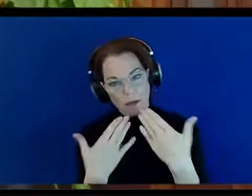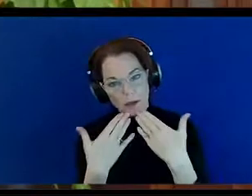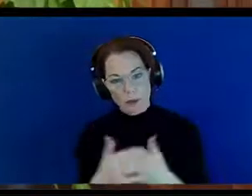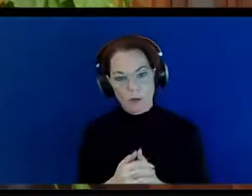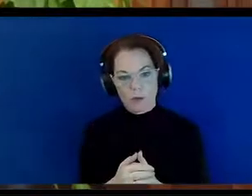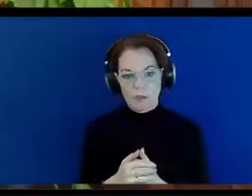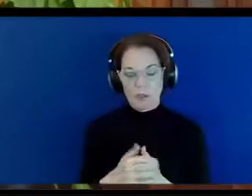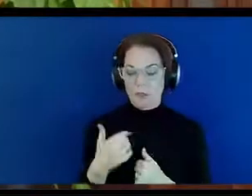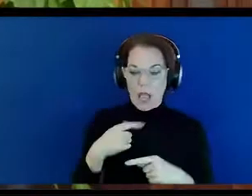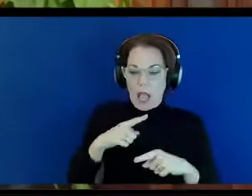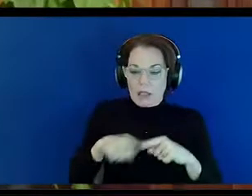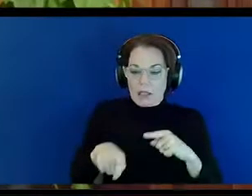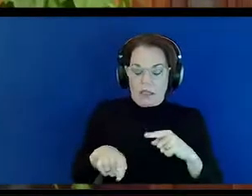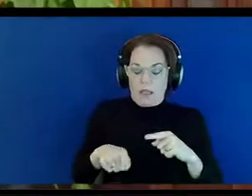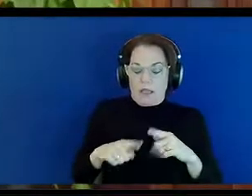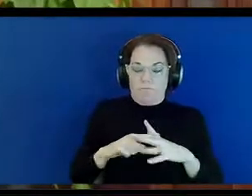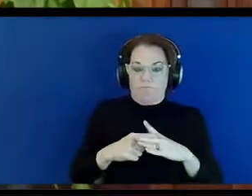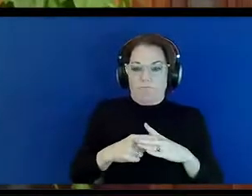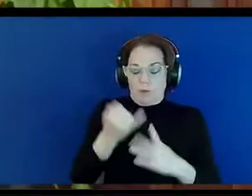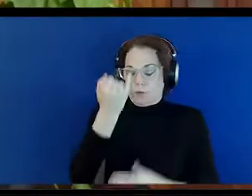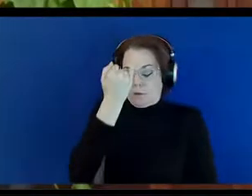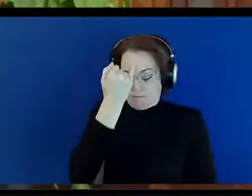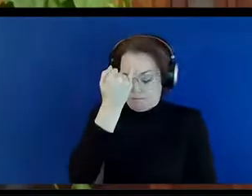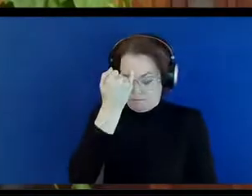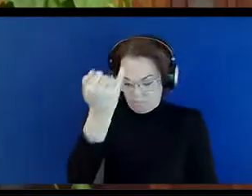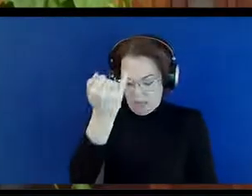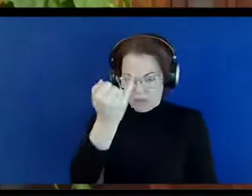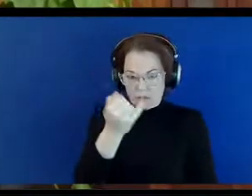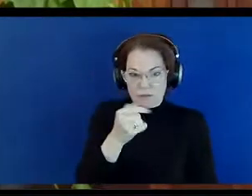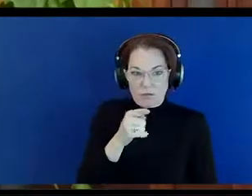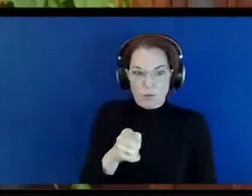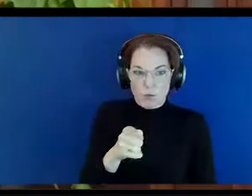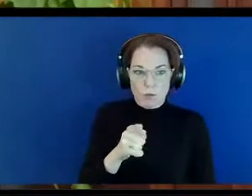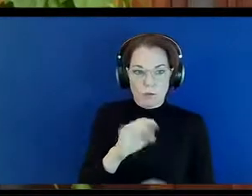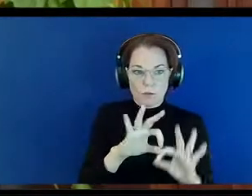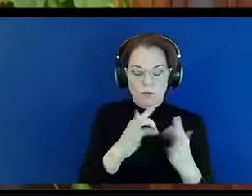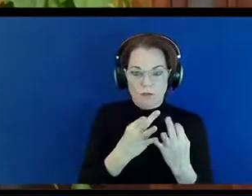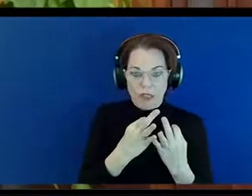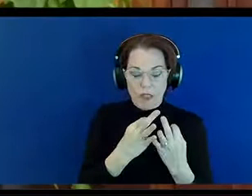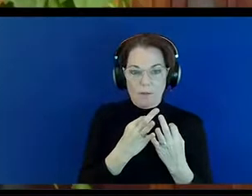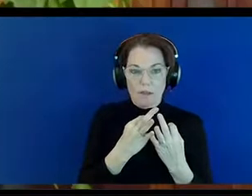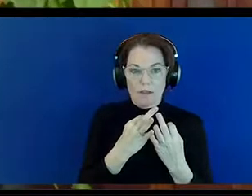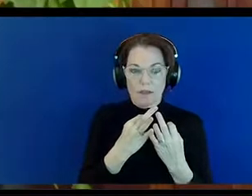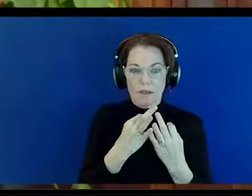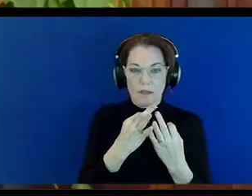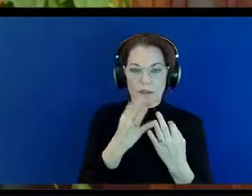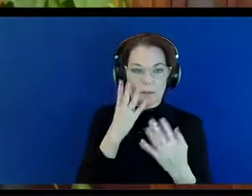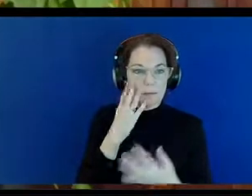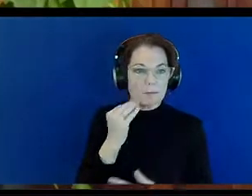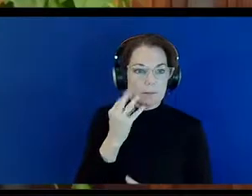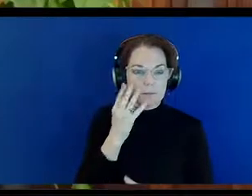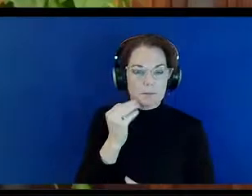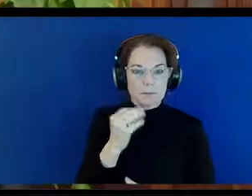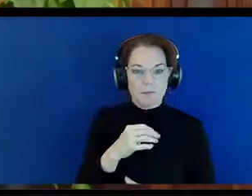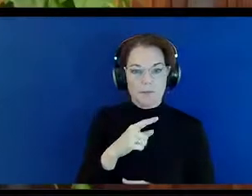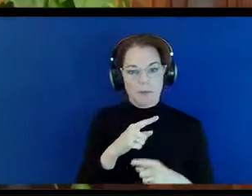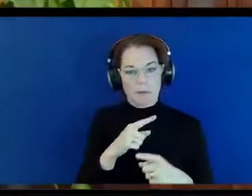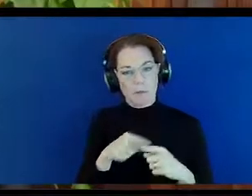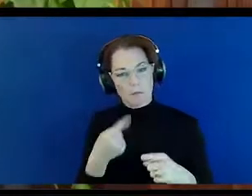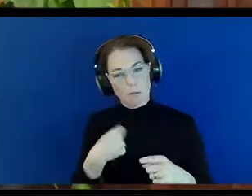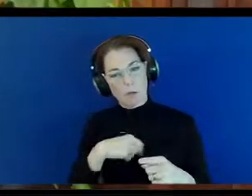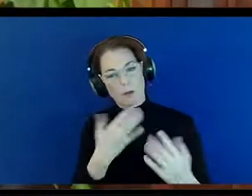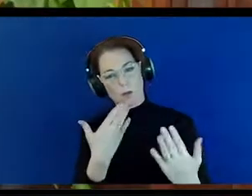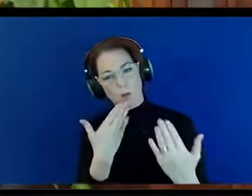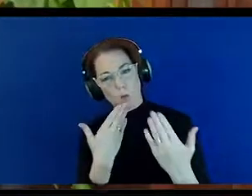even begin to imagine what you and your family have lived through, but we're grateful to you for